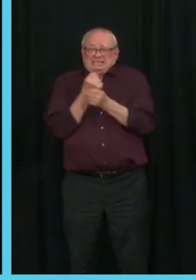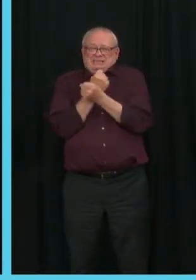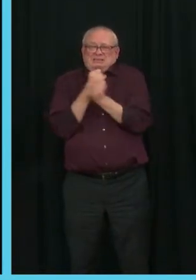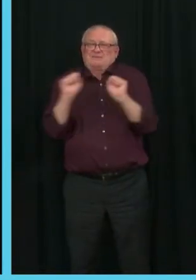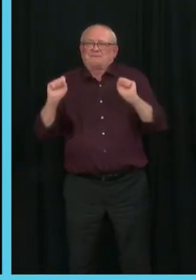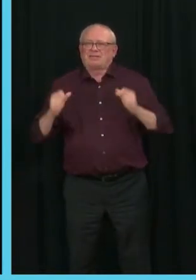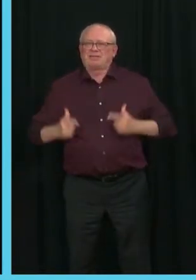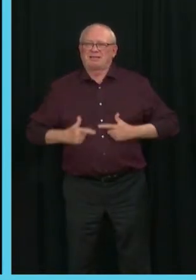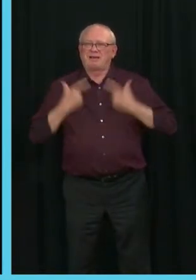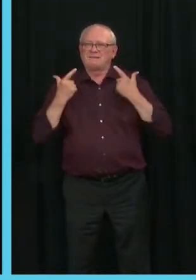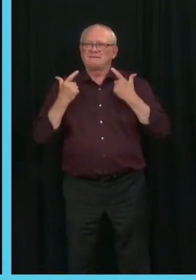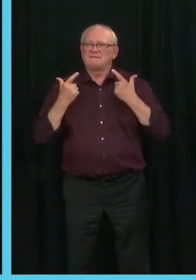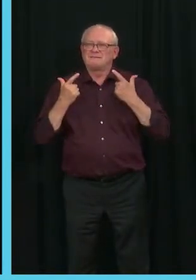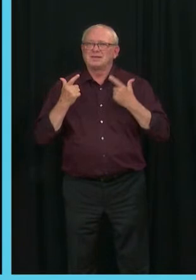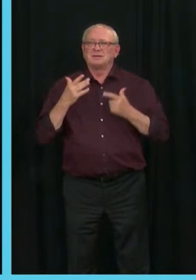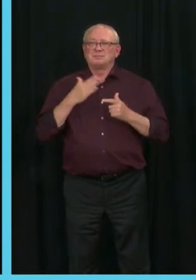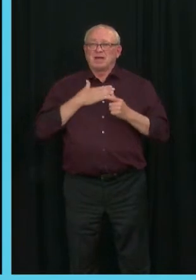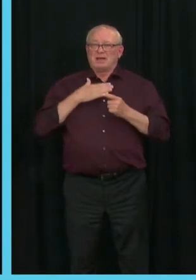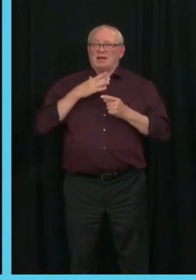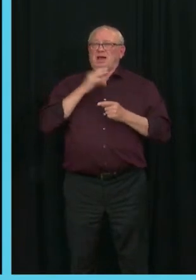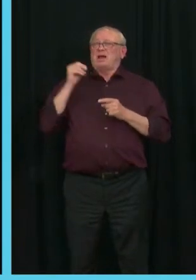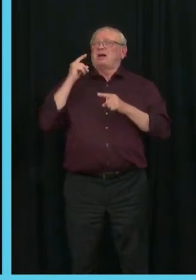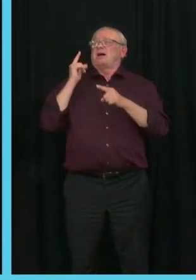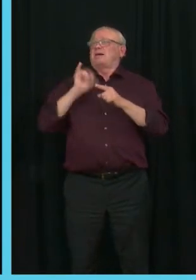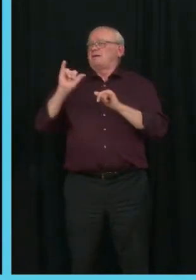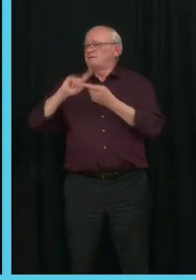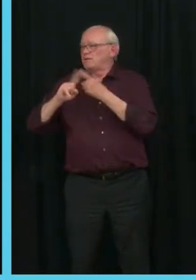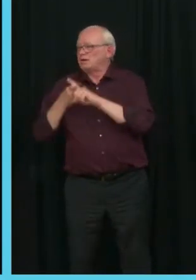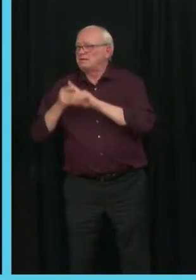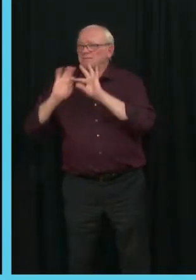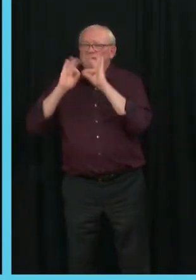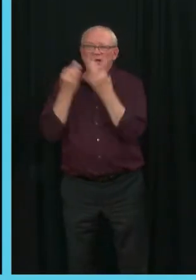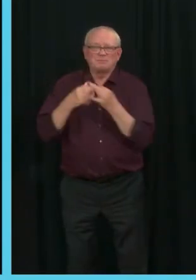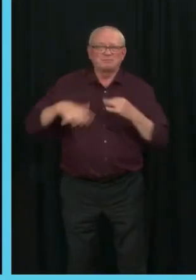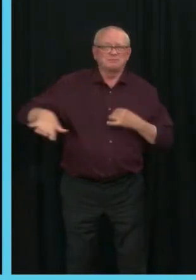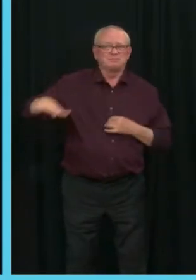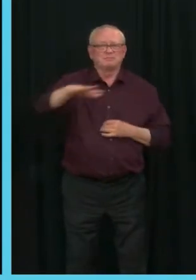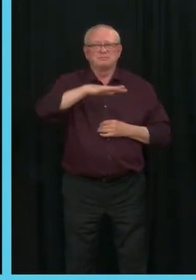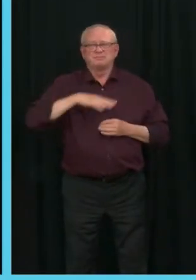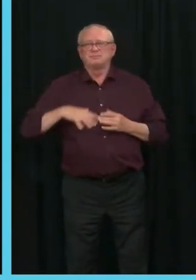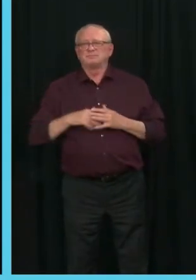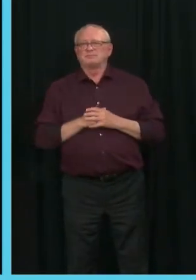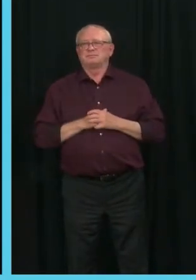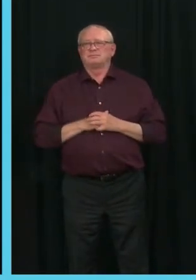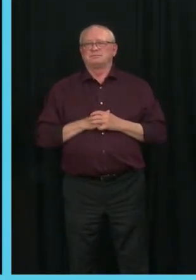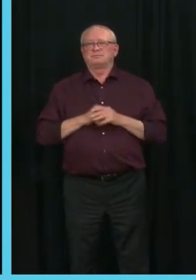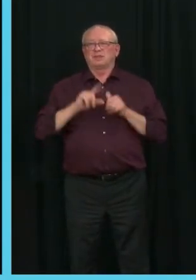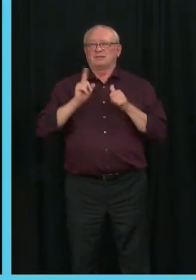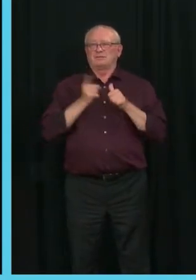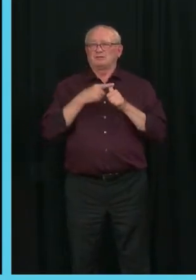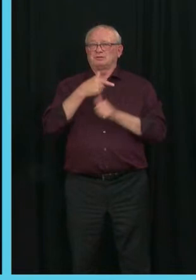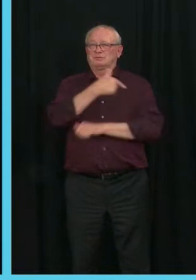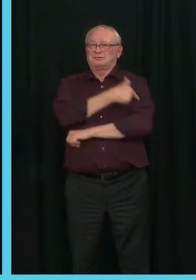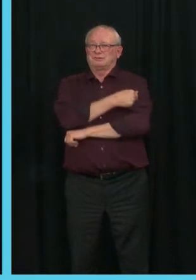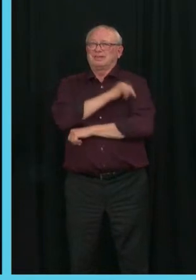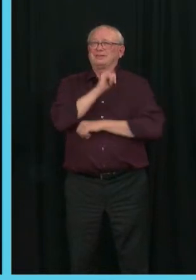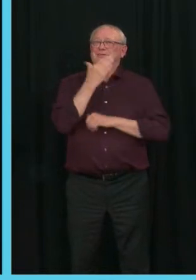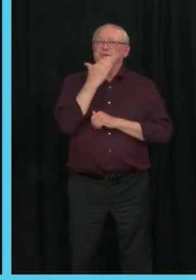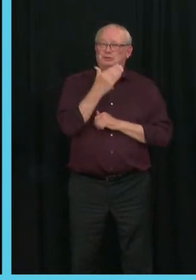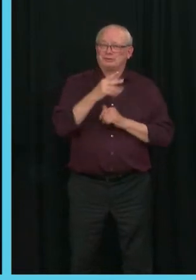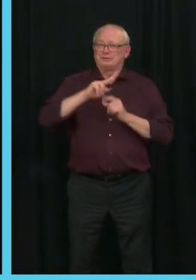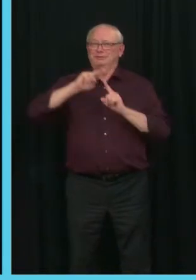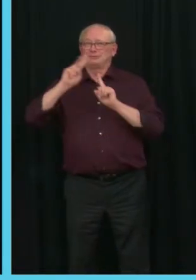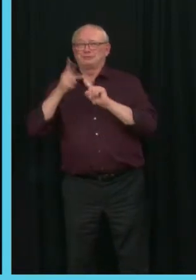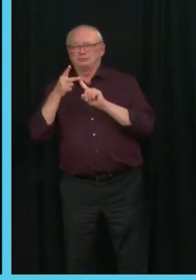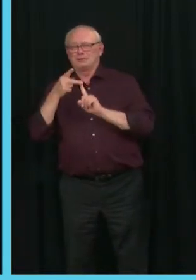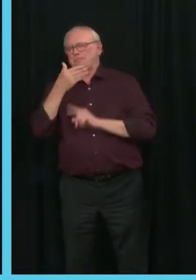you. And while 1 dose is a good first step, 2 doses are even better. That's why I'm pleased today that we are able